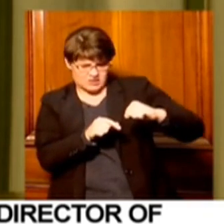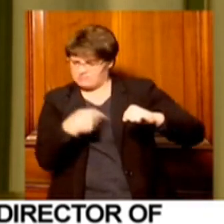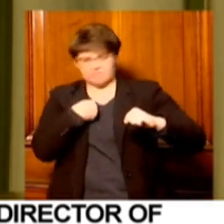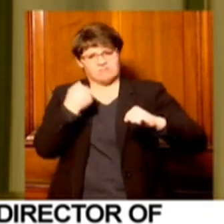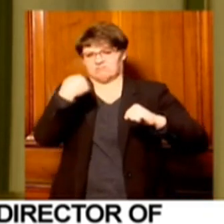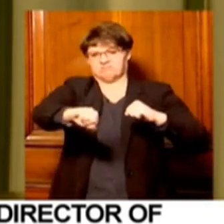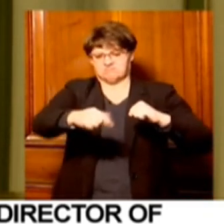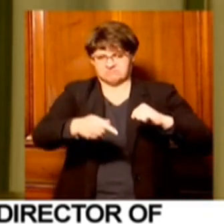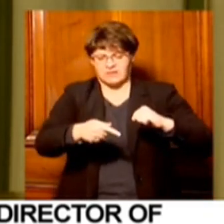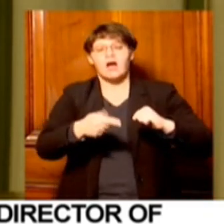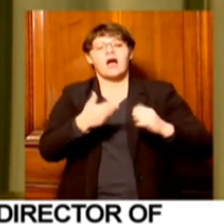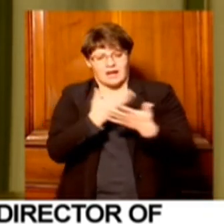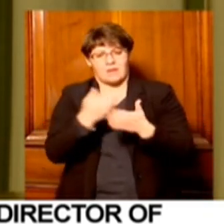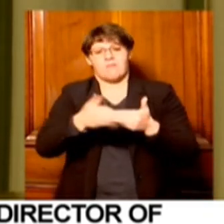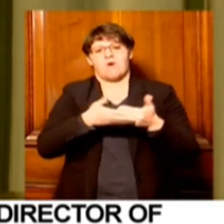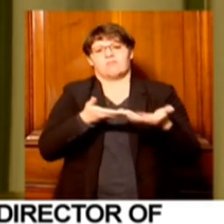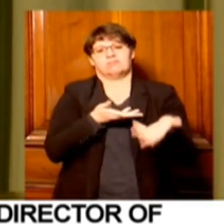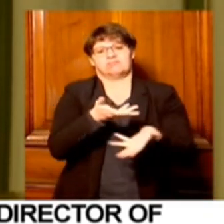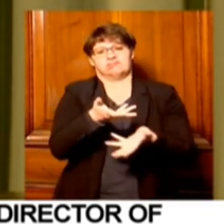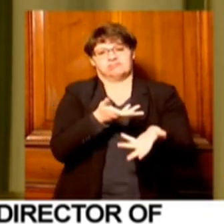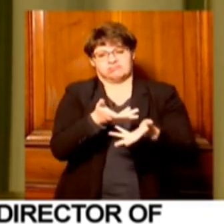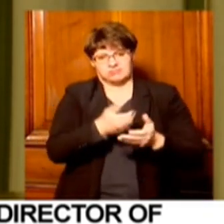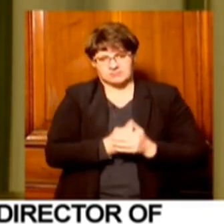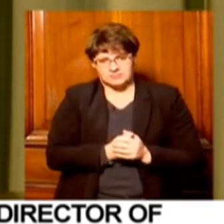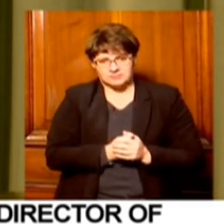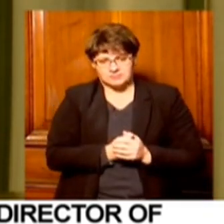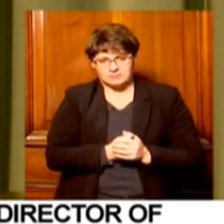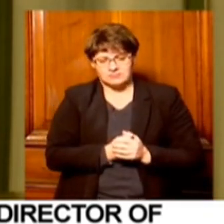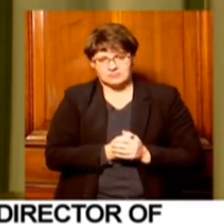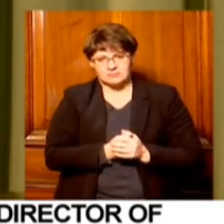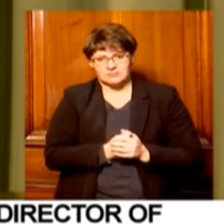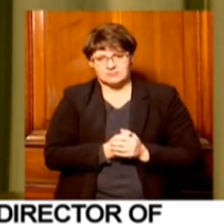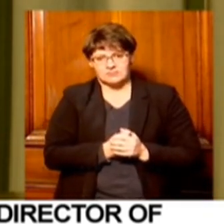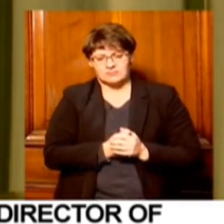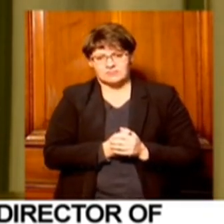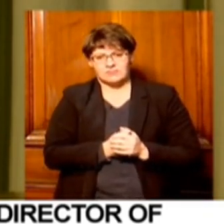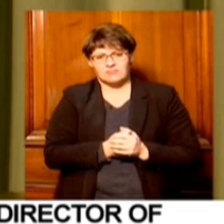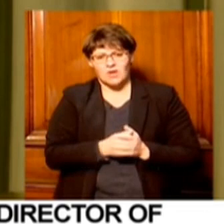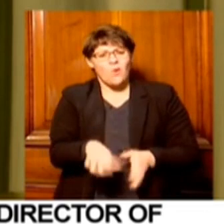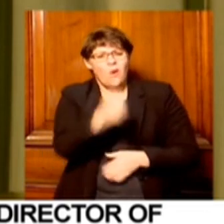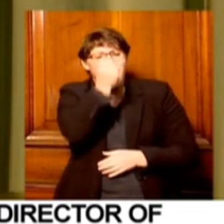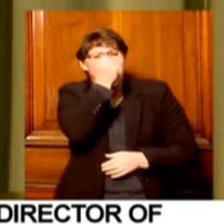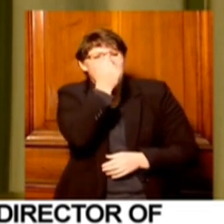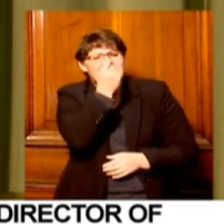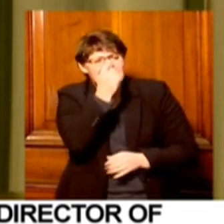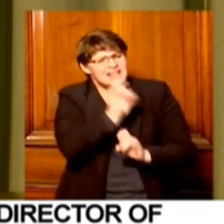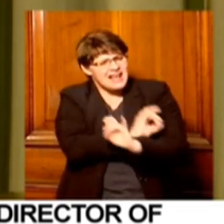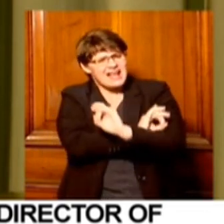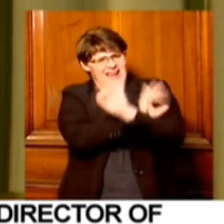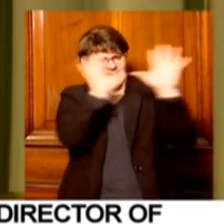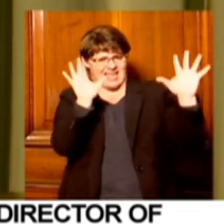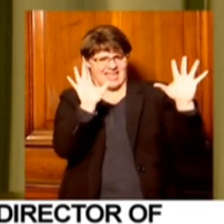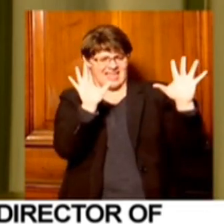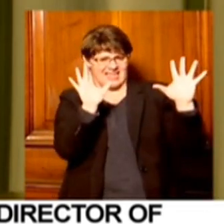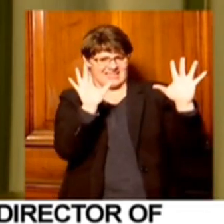agreement. We have always understood this engagement as cordial